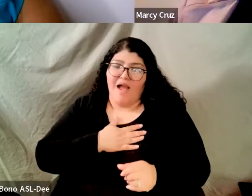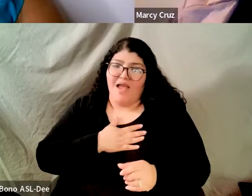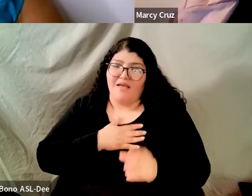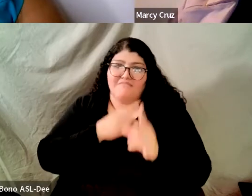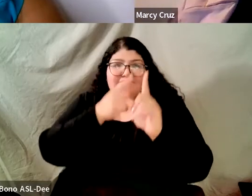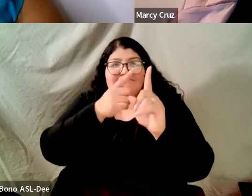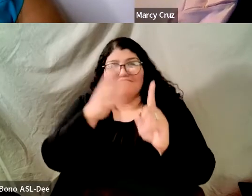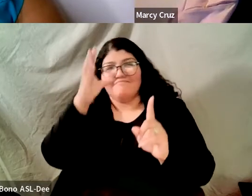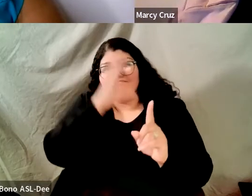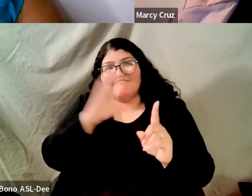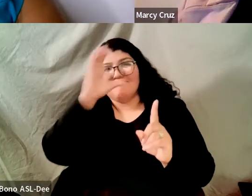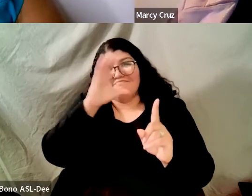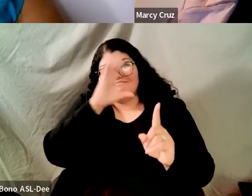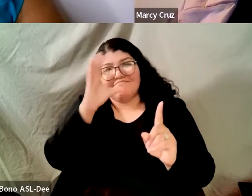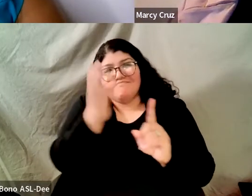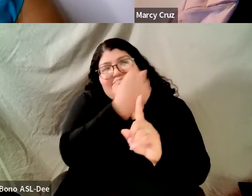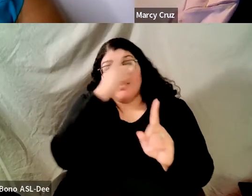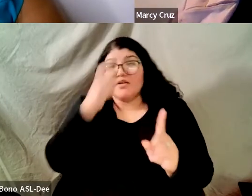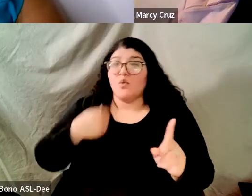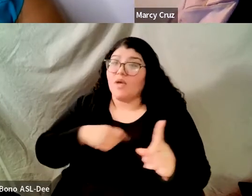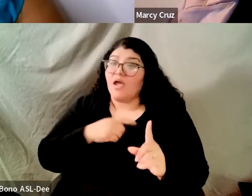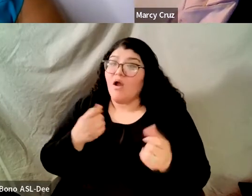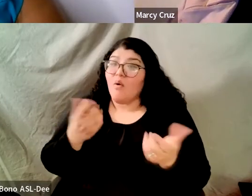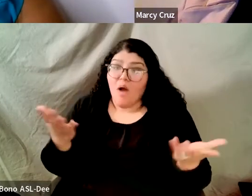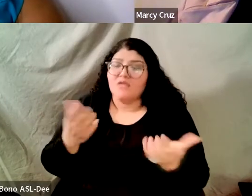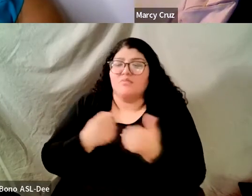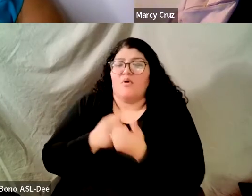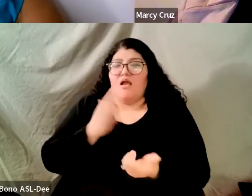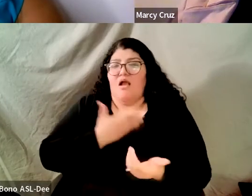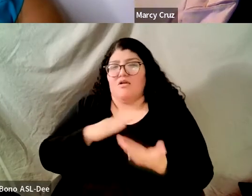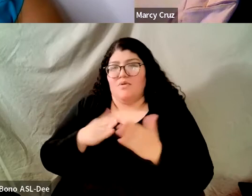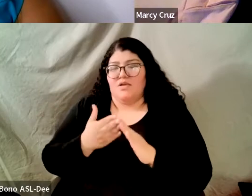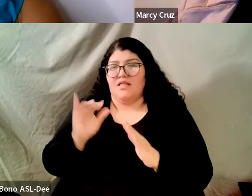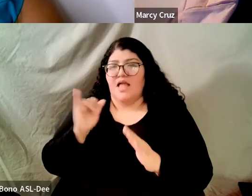we're serving the community. That is our calling. And,